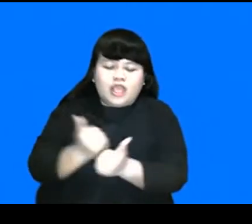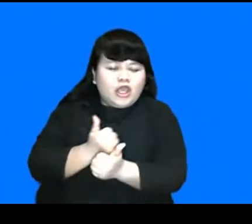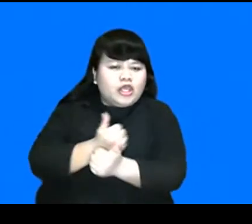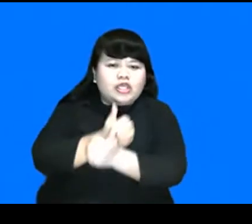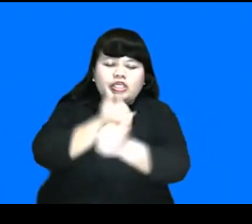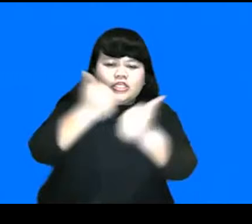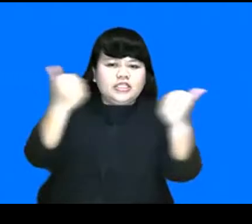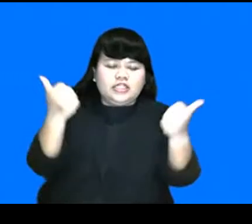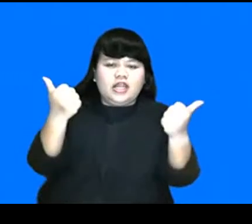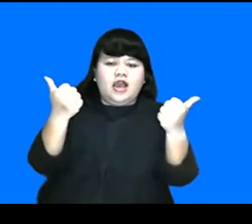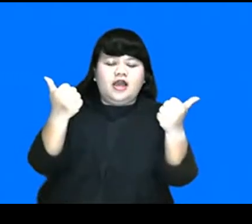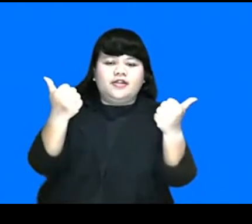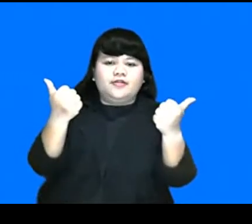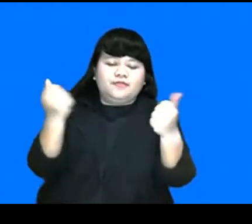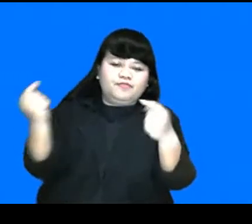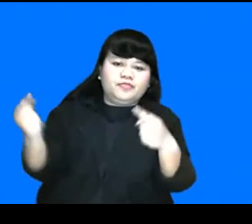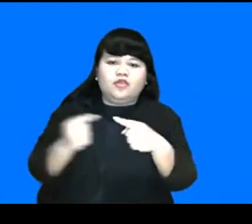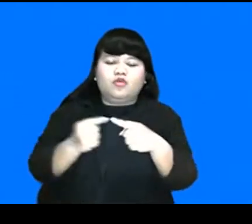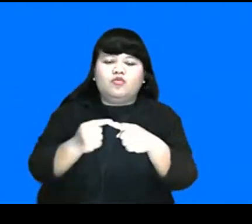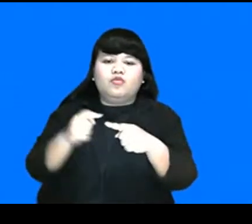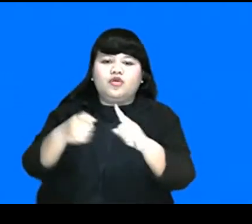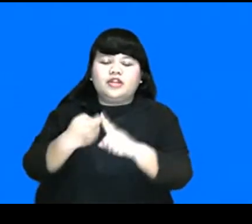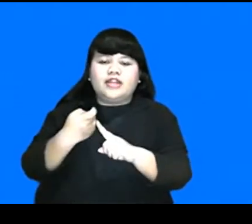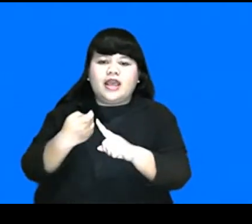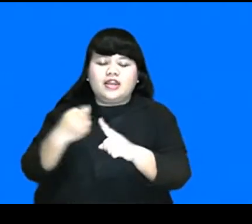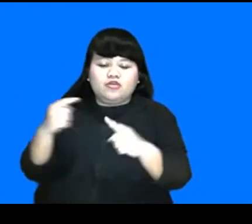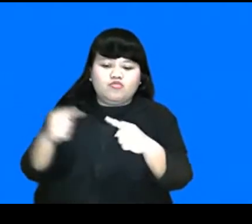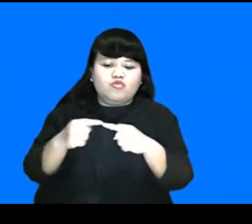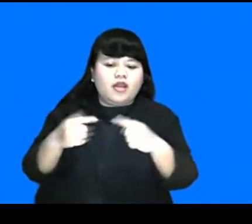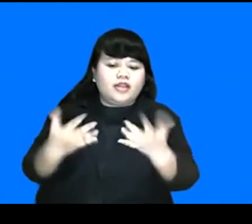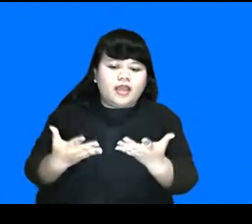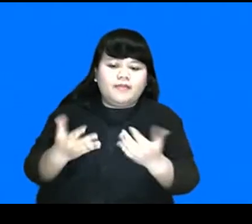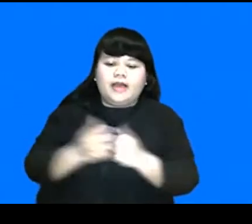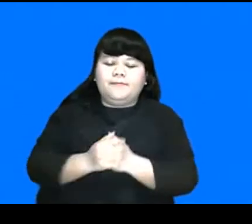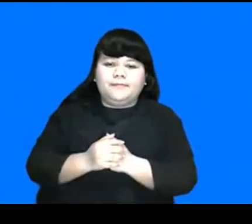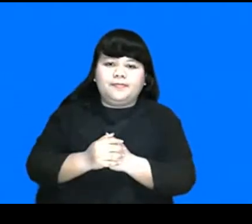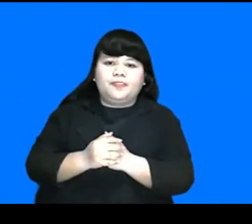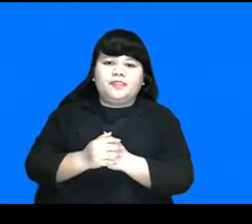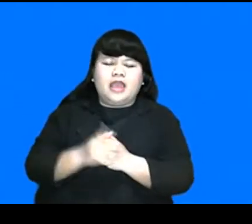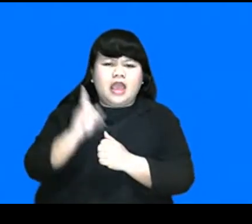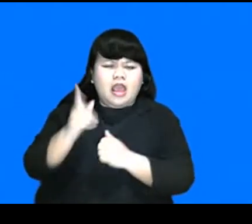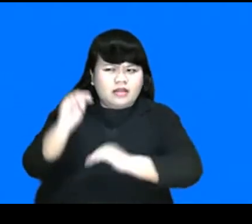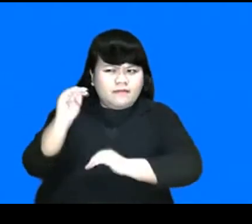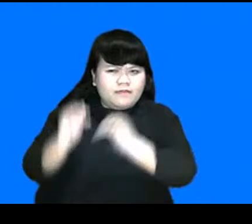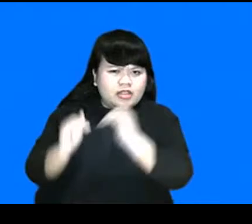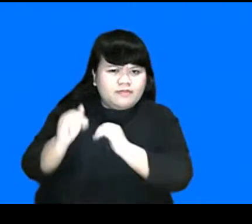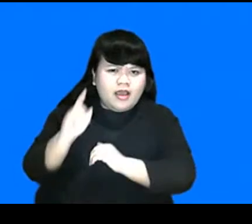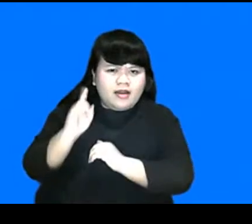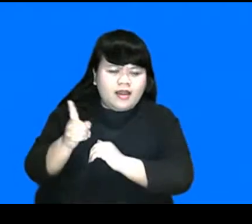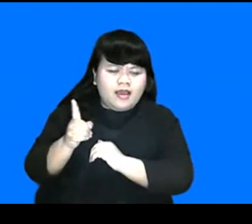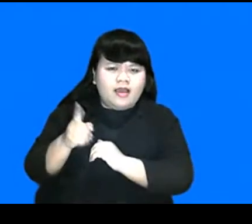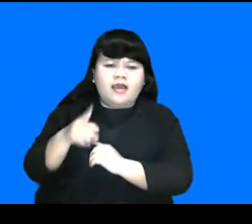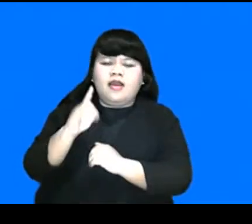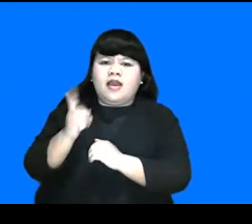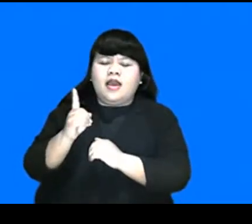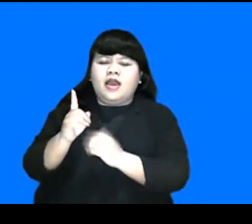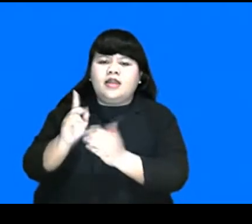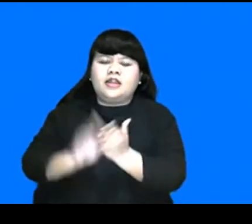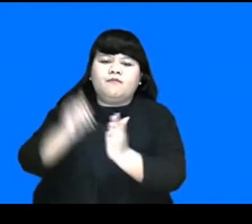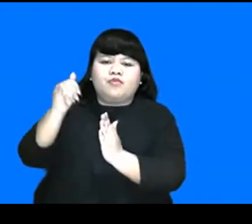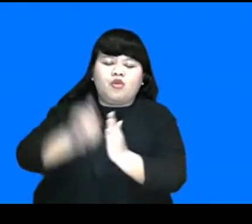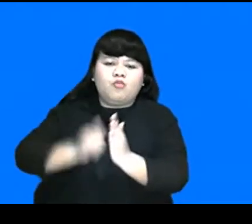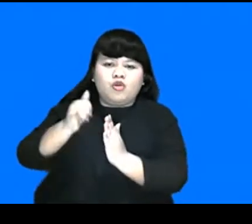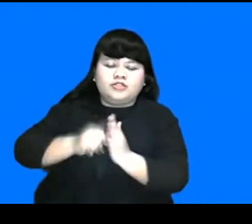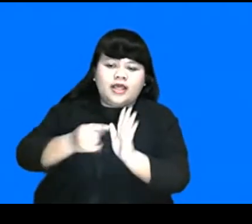Okay, are there consideration? Are there proposal that has been made, especially in relation